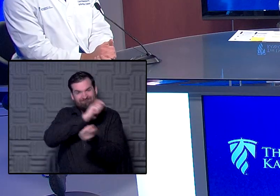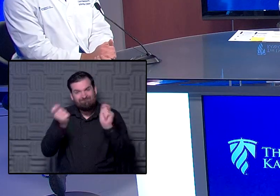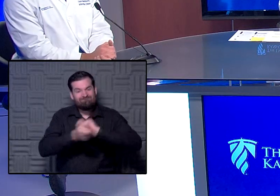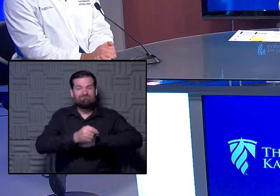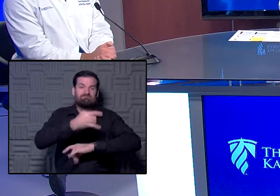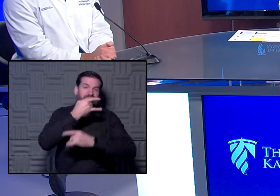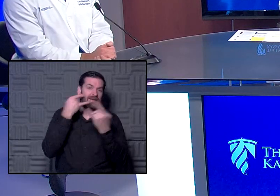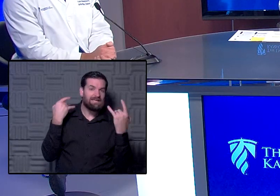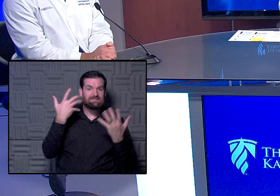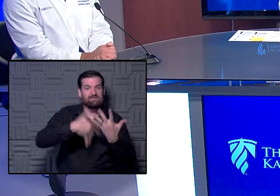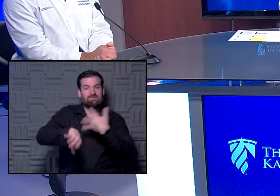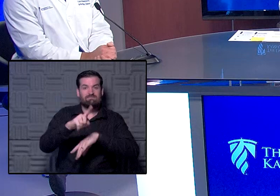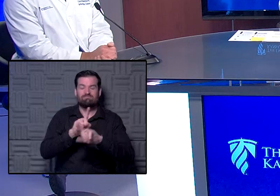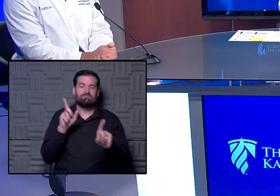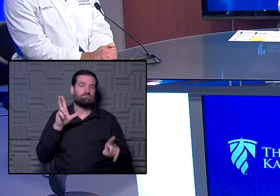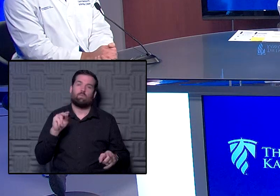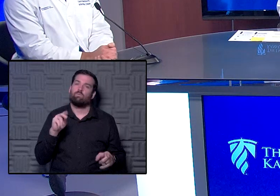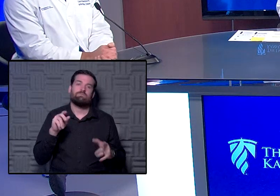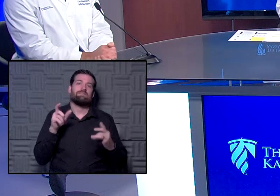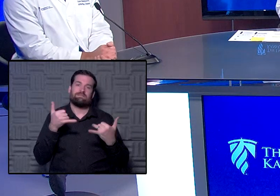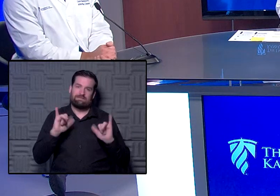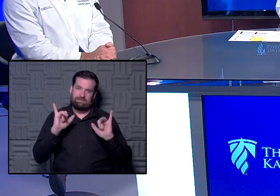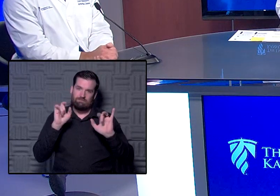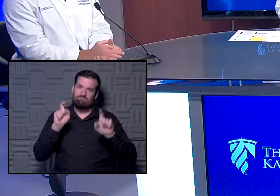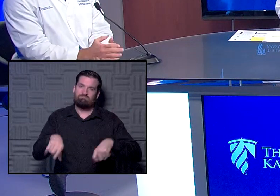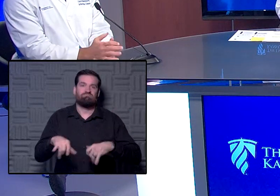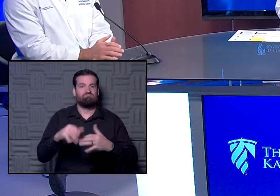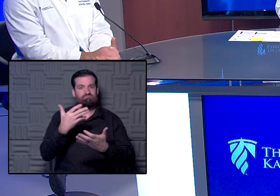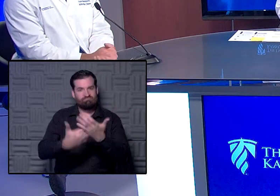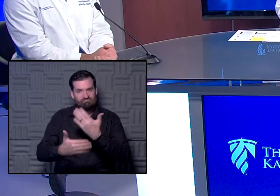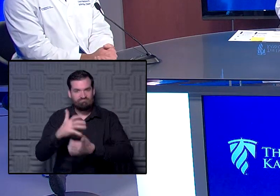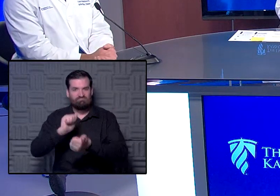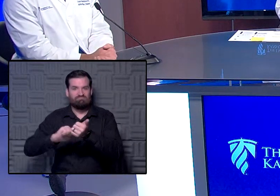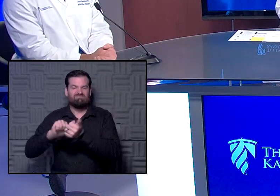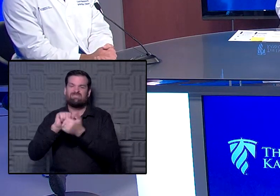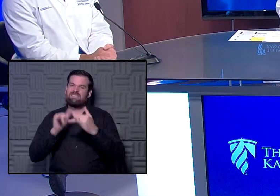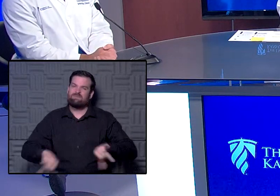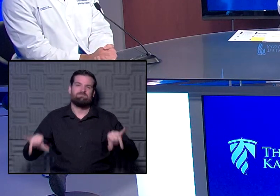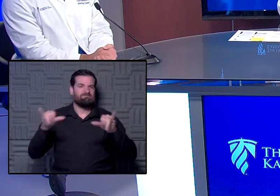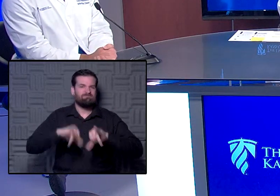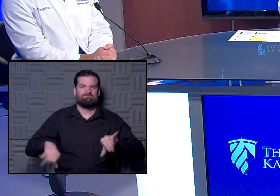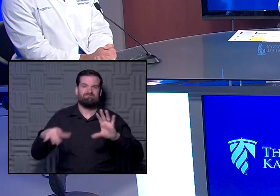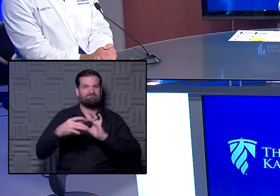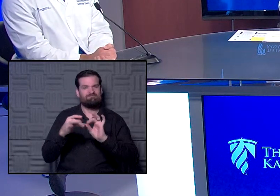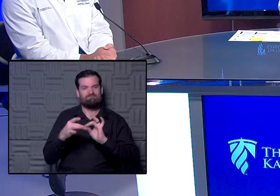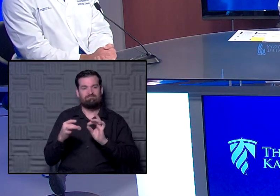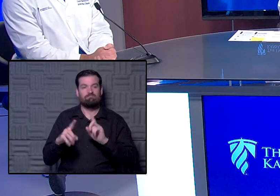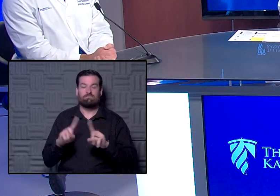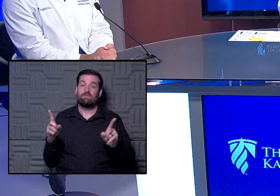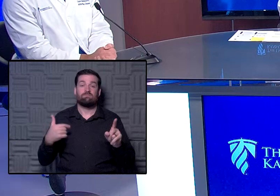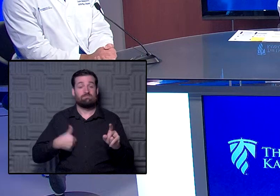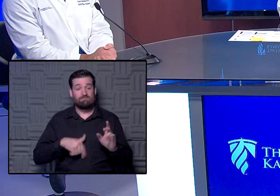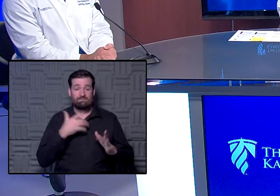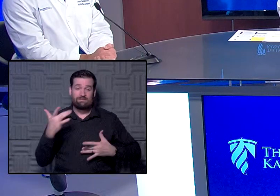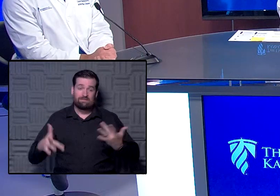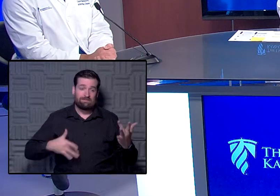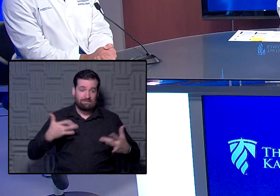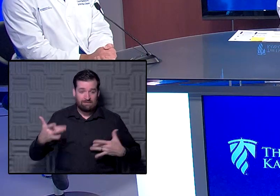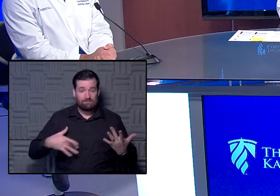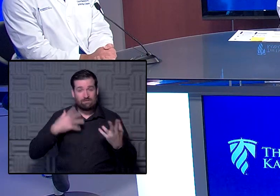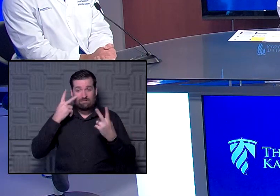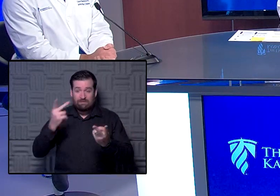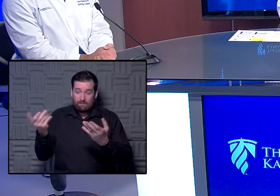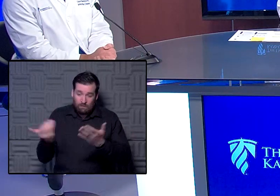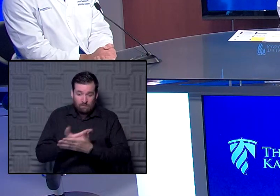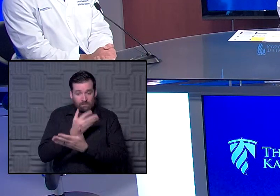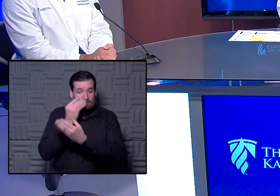masking and social distancing and hand hygiene, the things that we've been talking about. But we are certainly excited to see new data